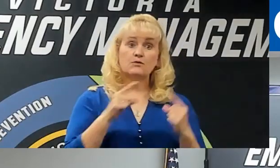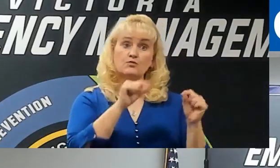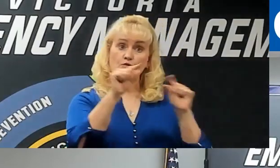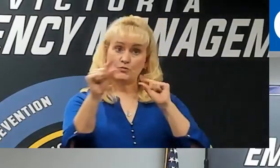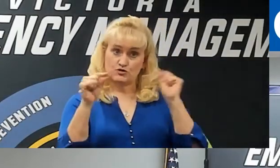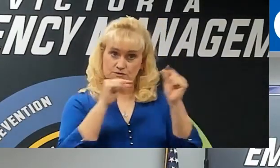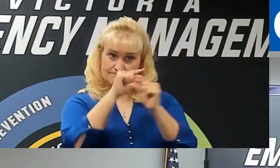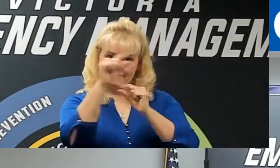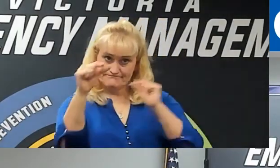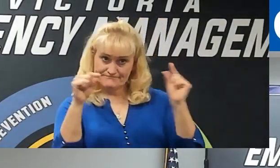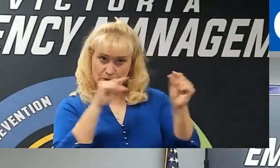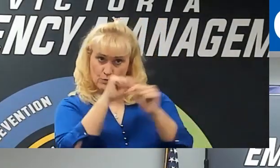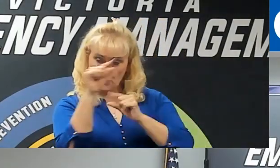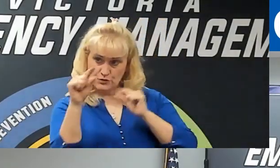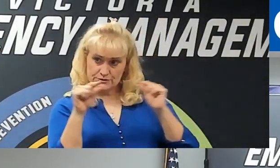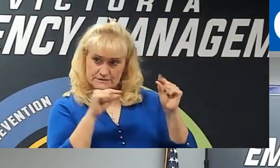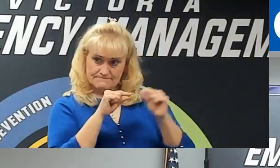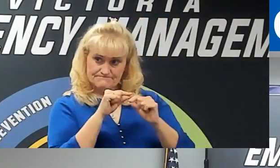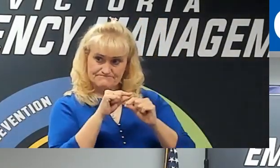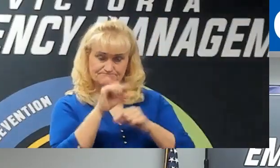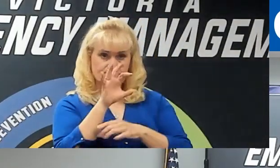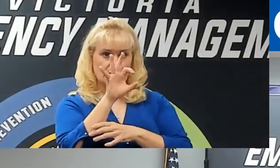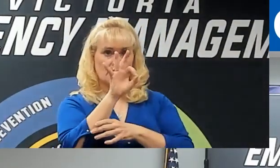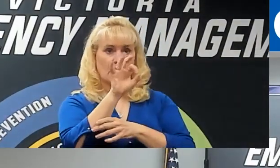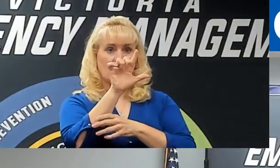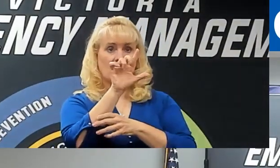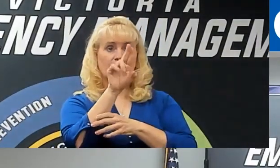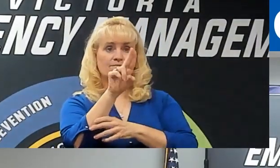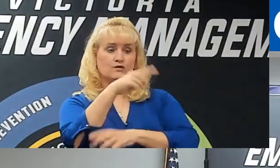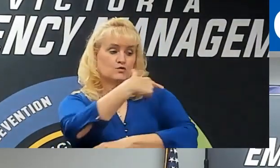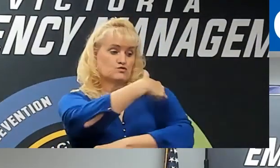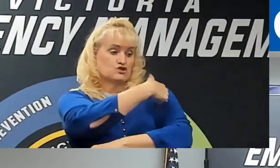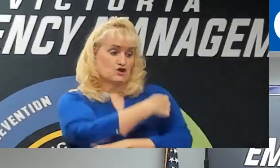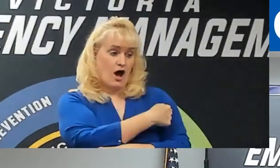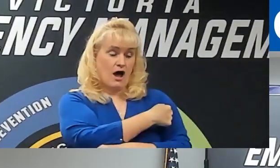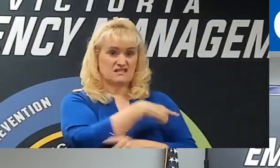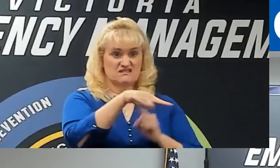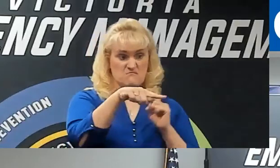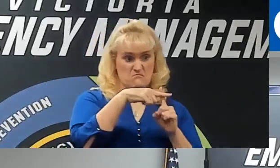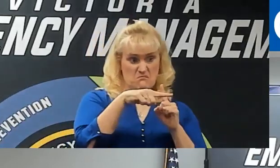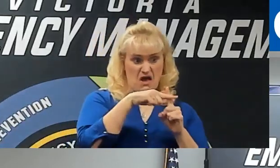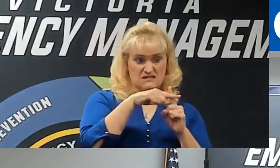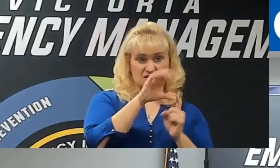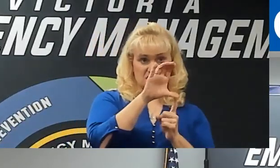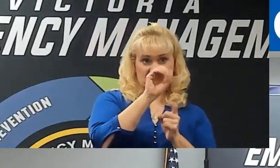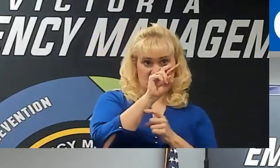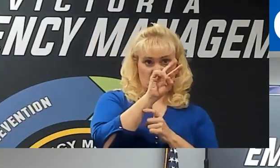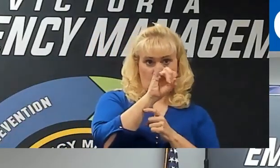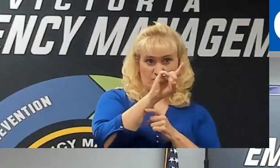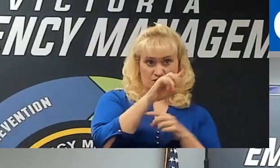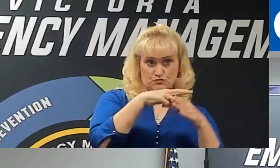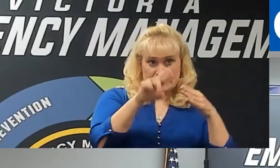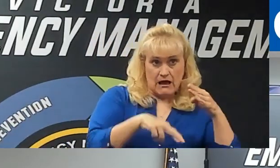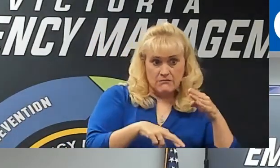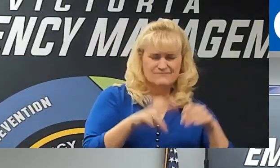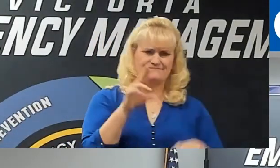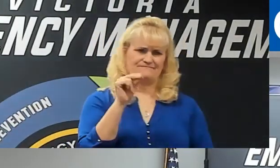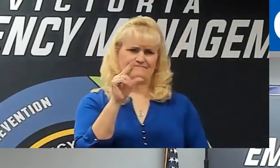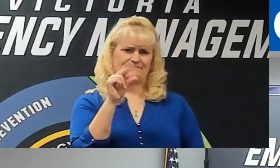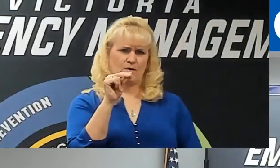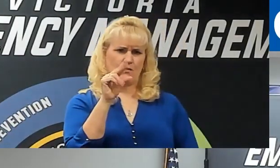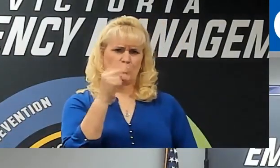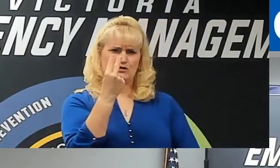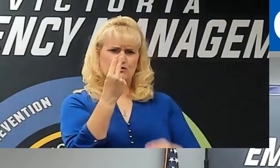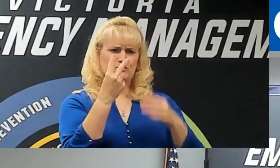as flu shots will make you test positive for COVID. No. Okay, that doesn't happen. They're two different